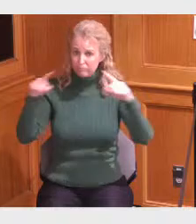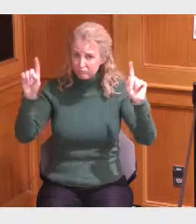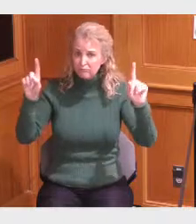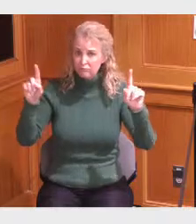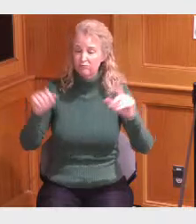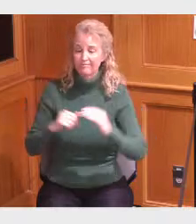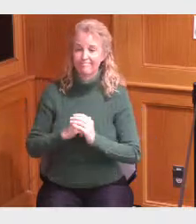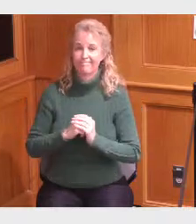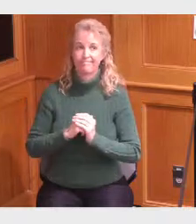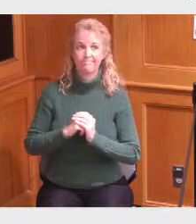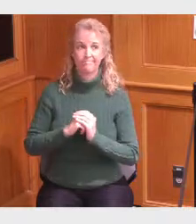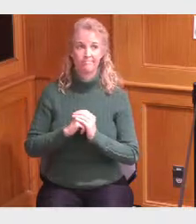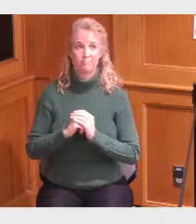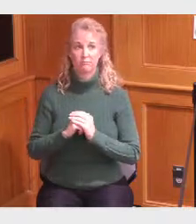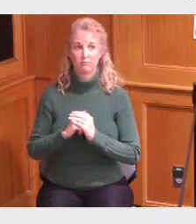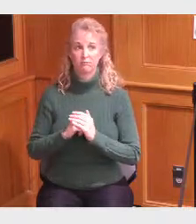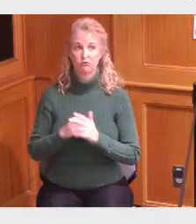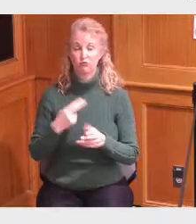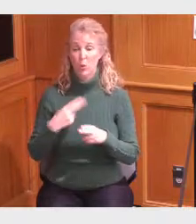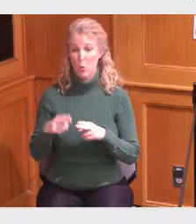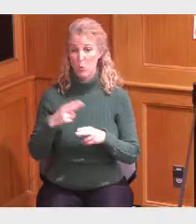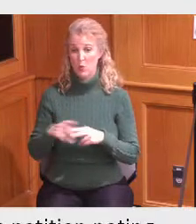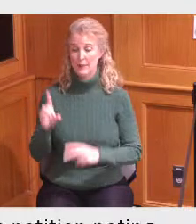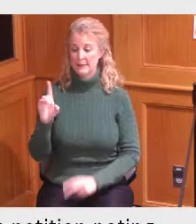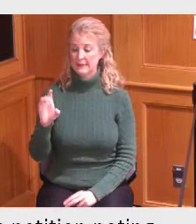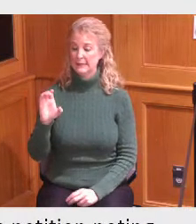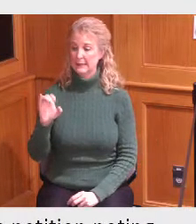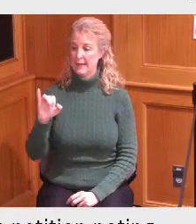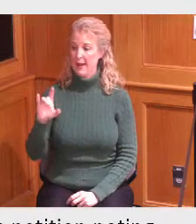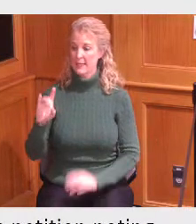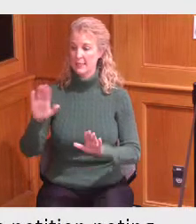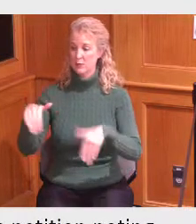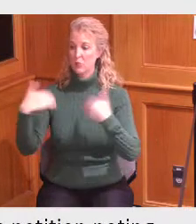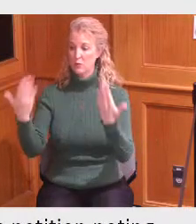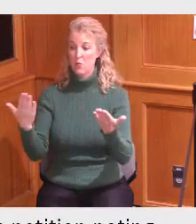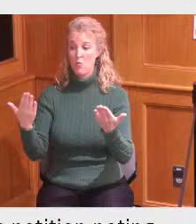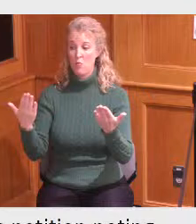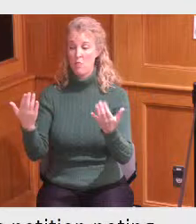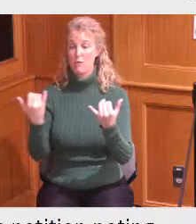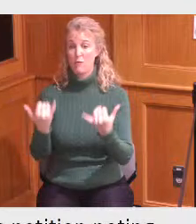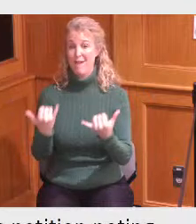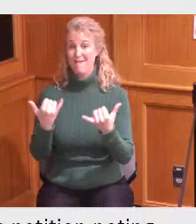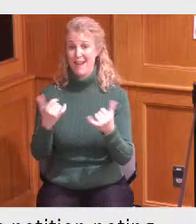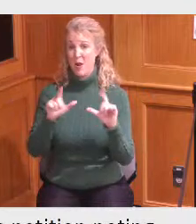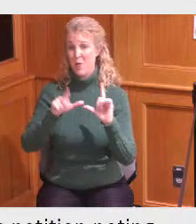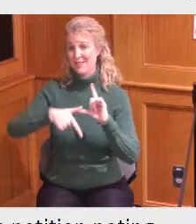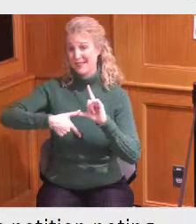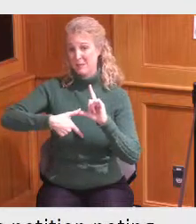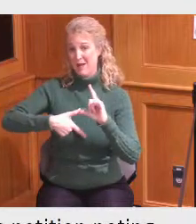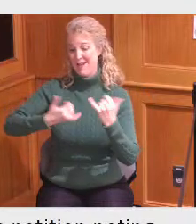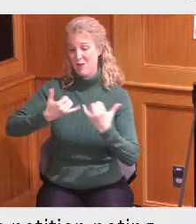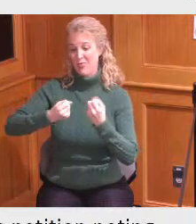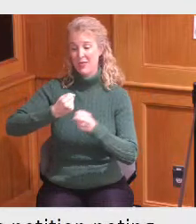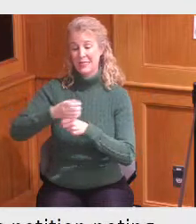downtown. Real quickly on the DCID renewal, the current term expires December